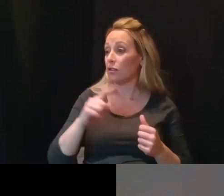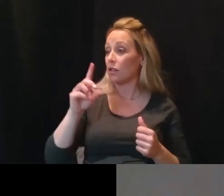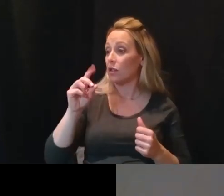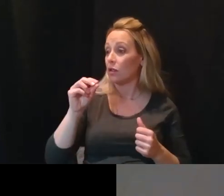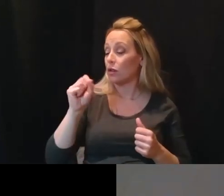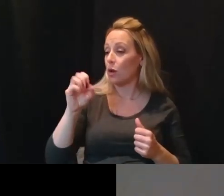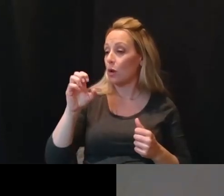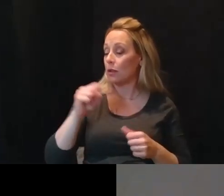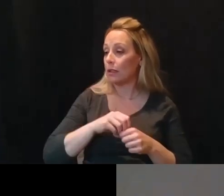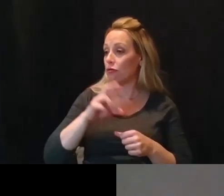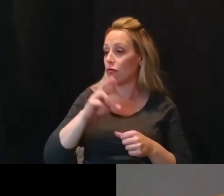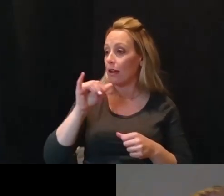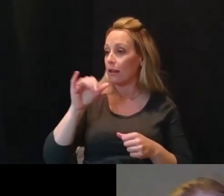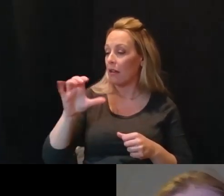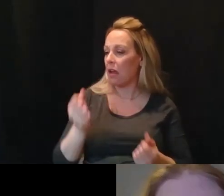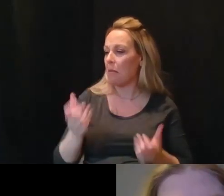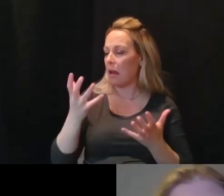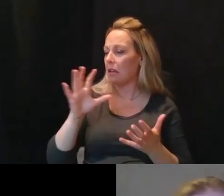if you have that?